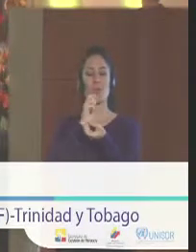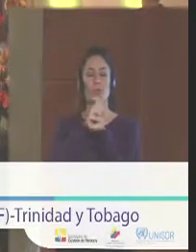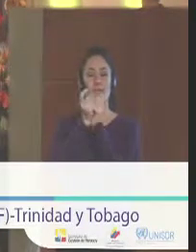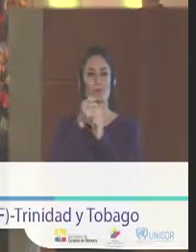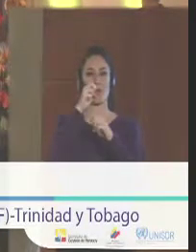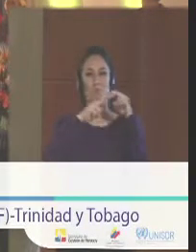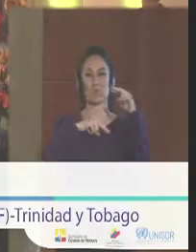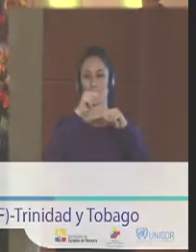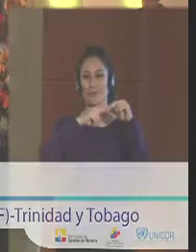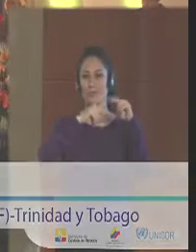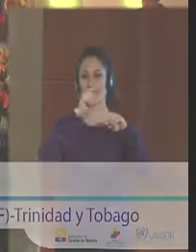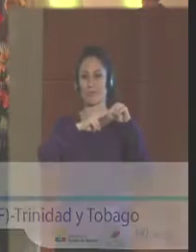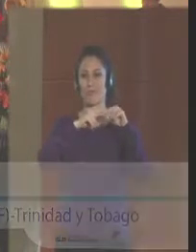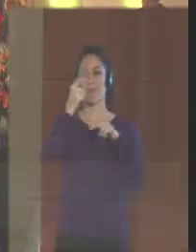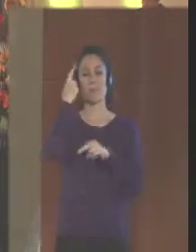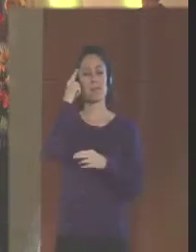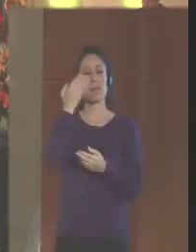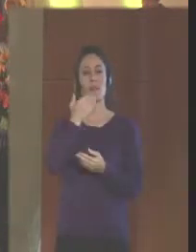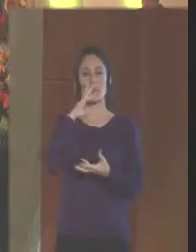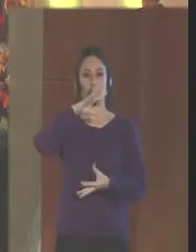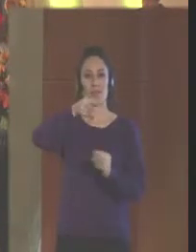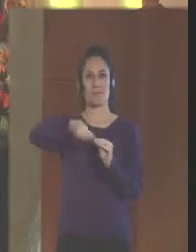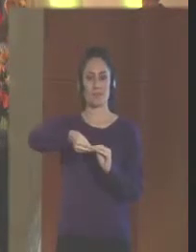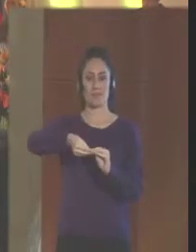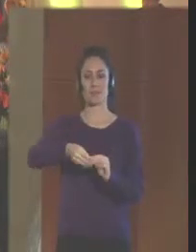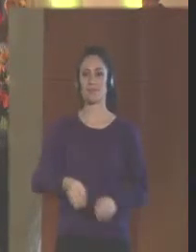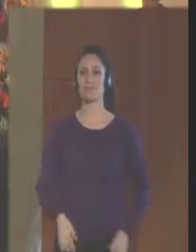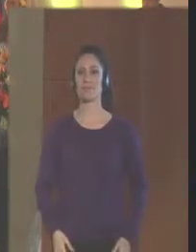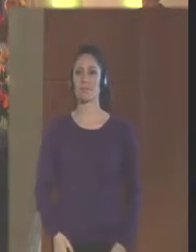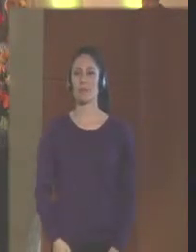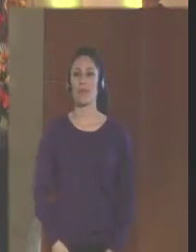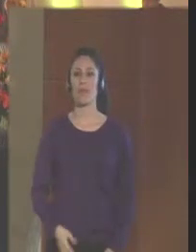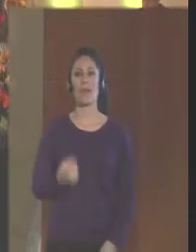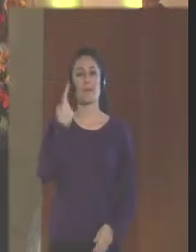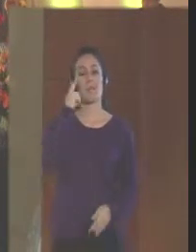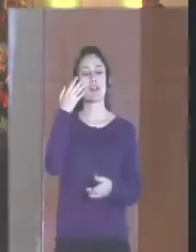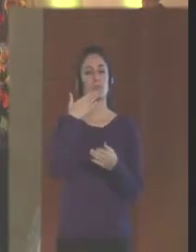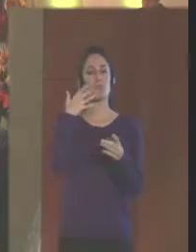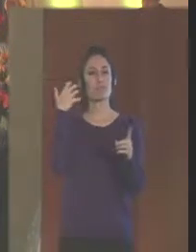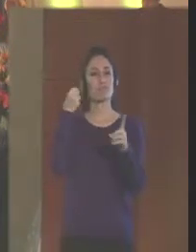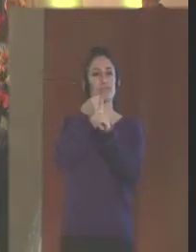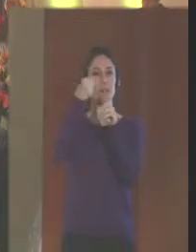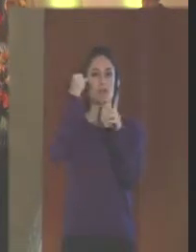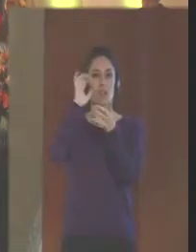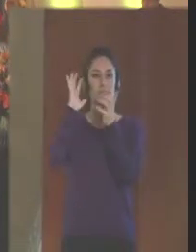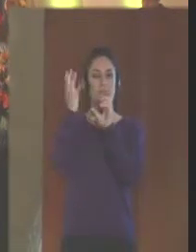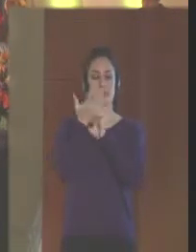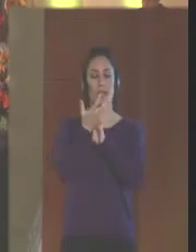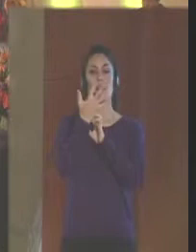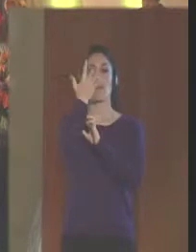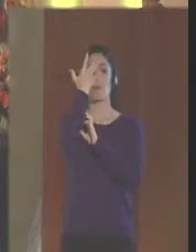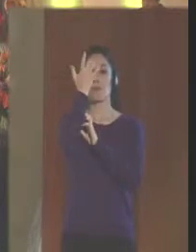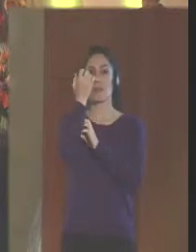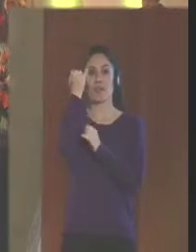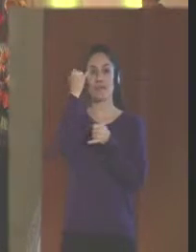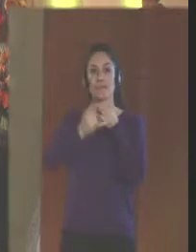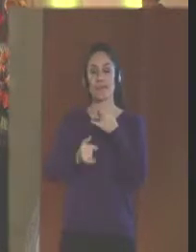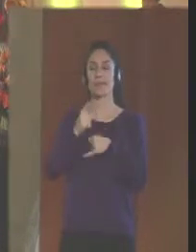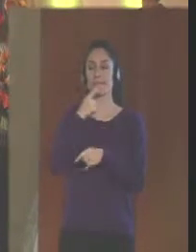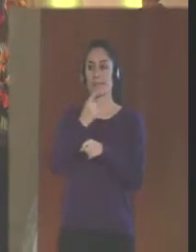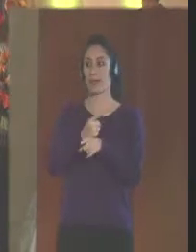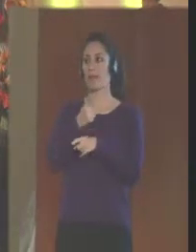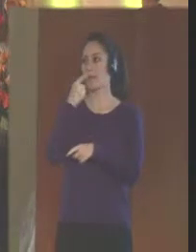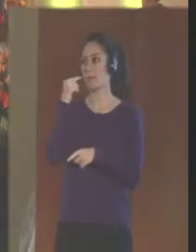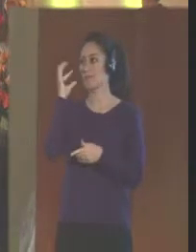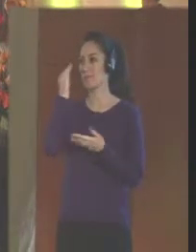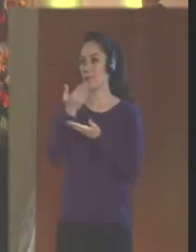adverse impact of climate change. Because at the end of the day, distinguished ladies and gentlemen, building resilience